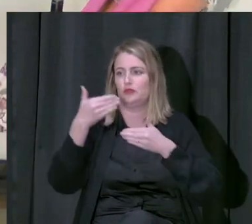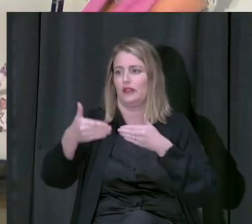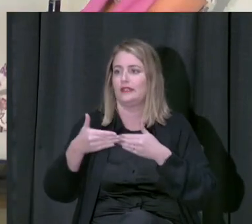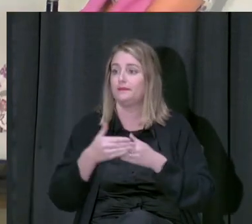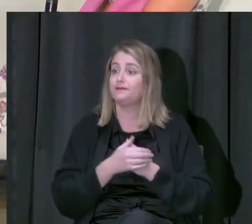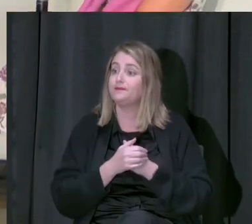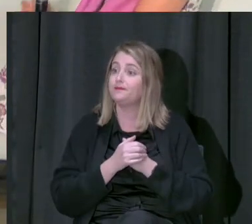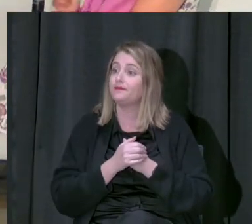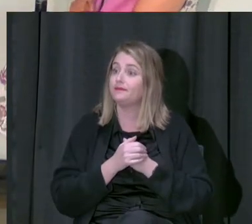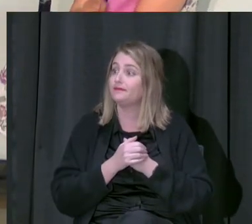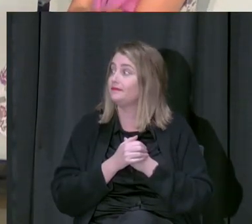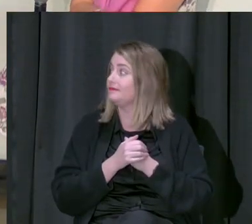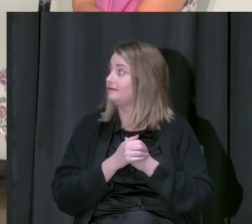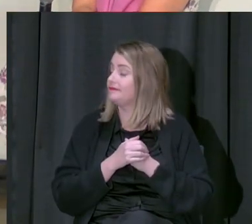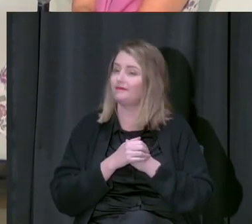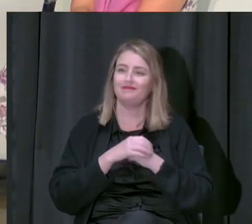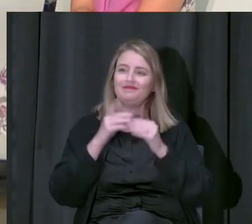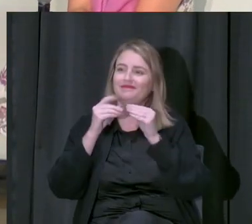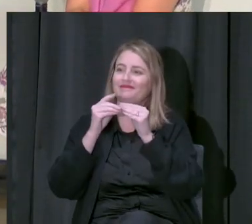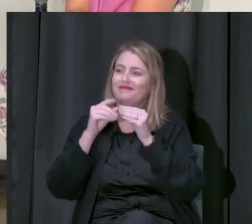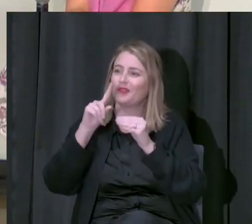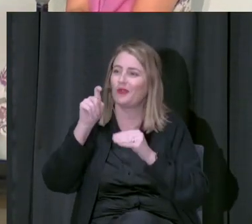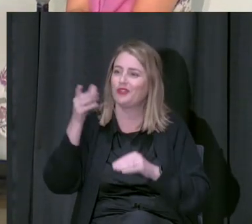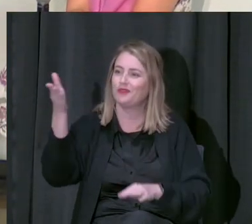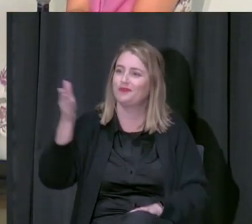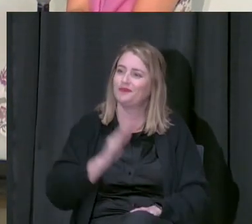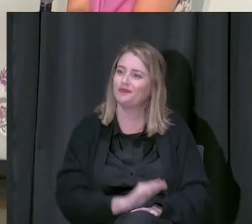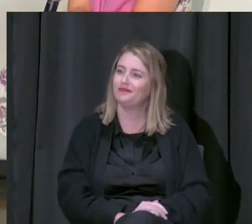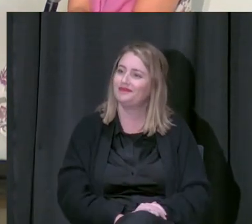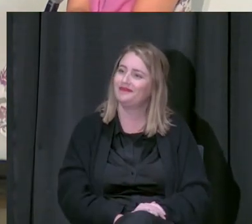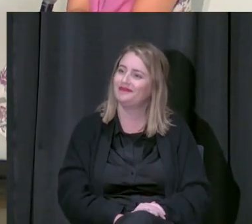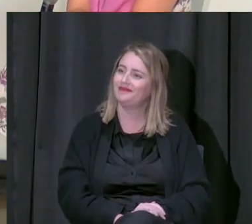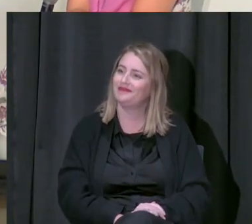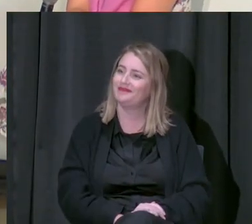I can keep going. I guess we have one more question.